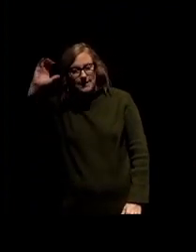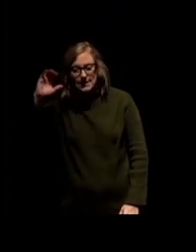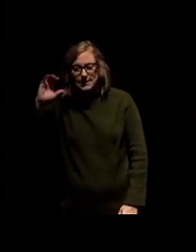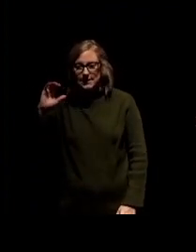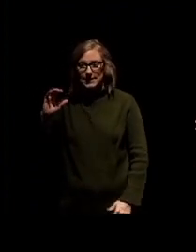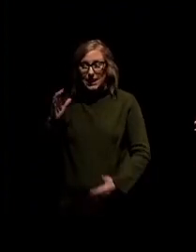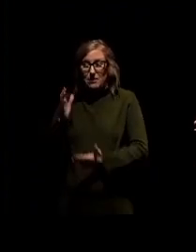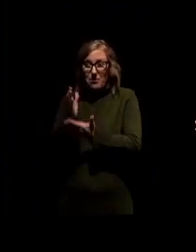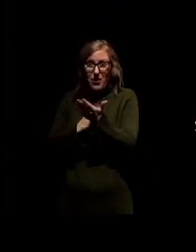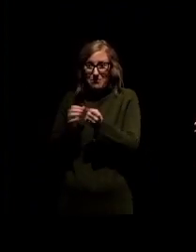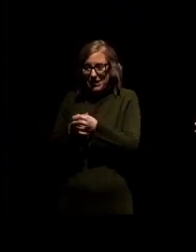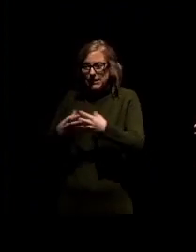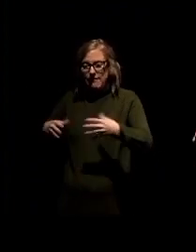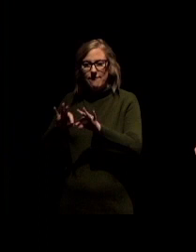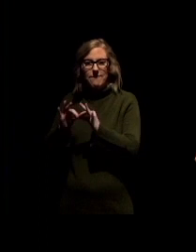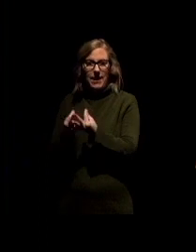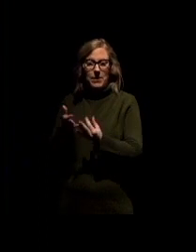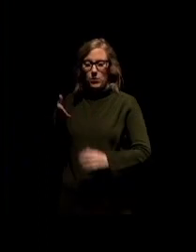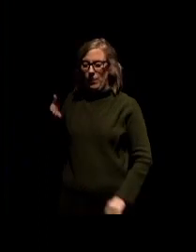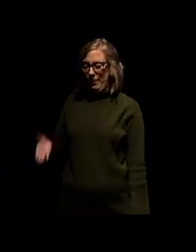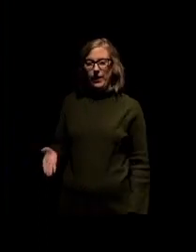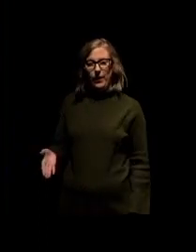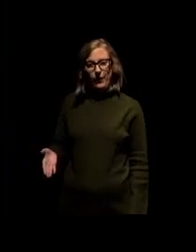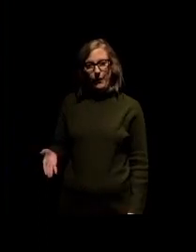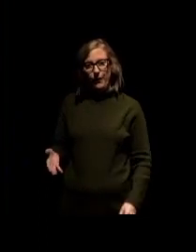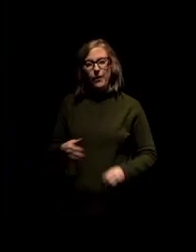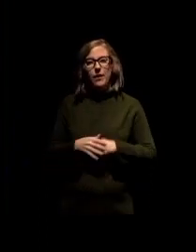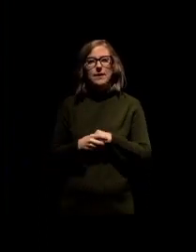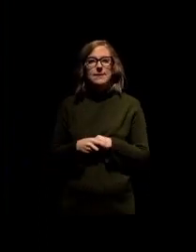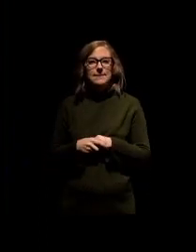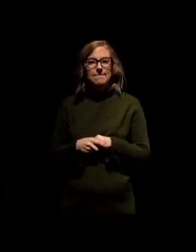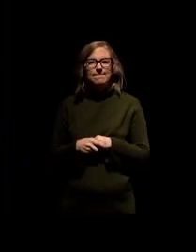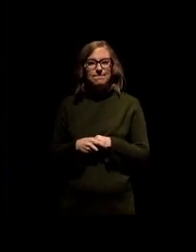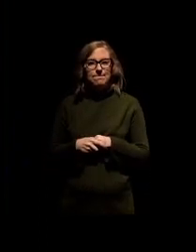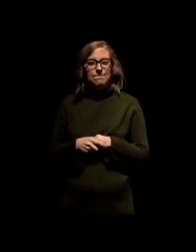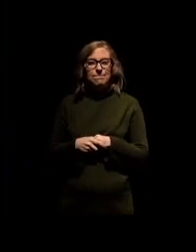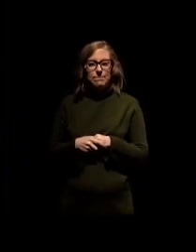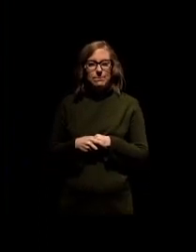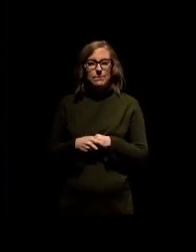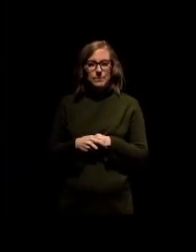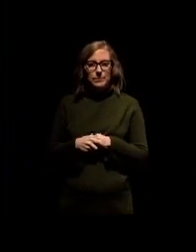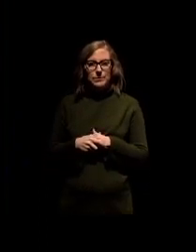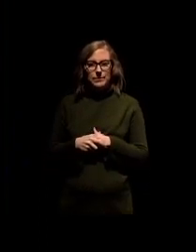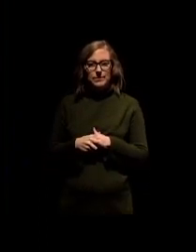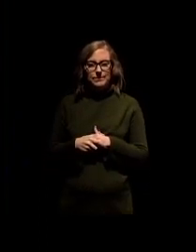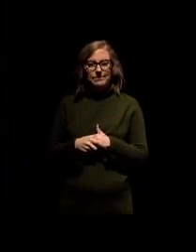like part of my extended family network, right? And